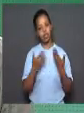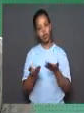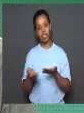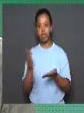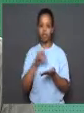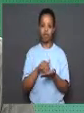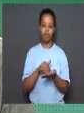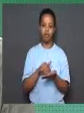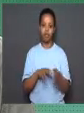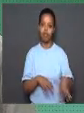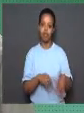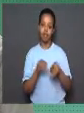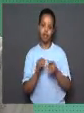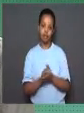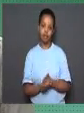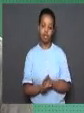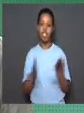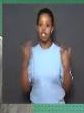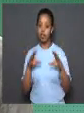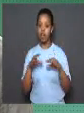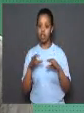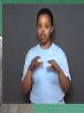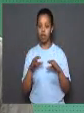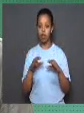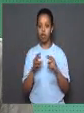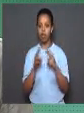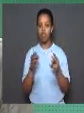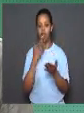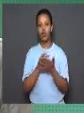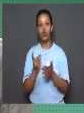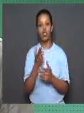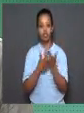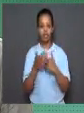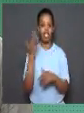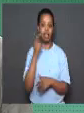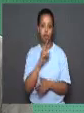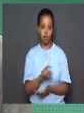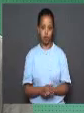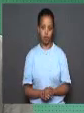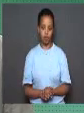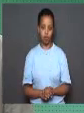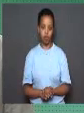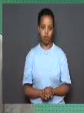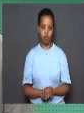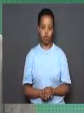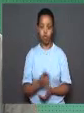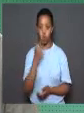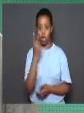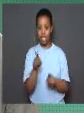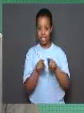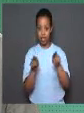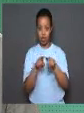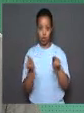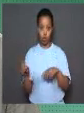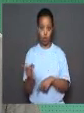Welcome back, students. I hope that you had a productive discussion. When two varieties